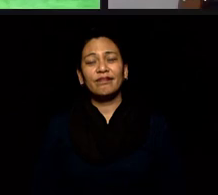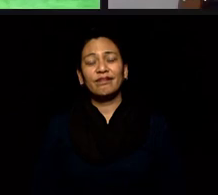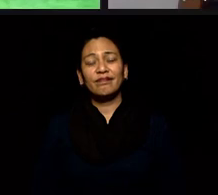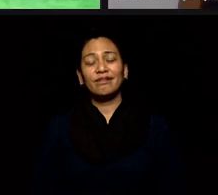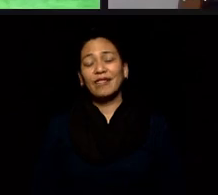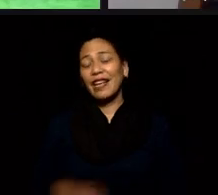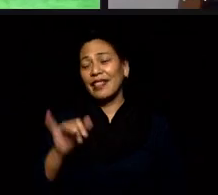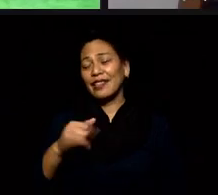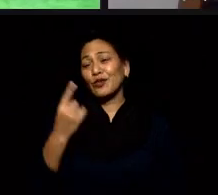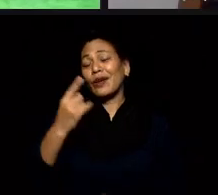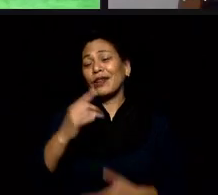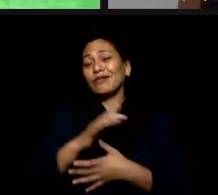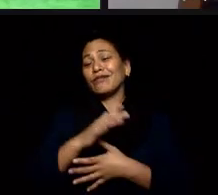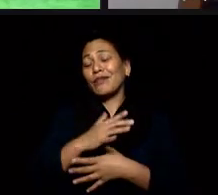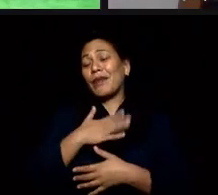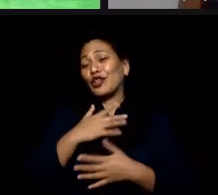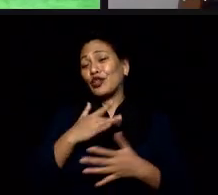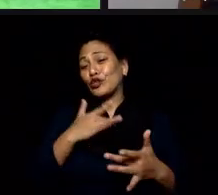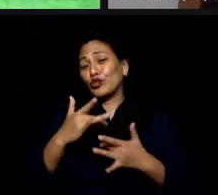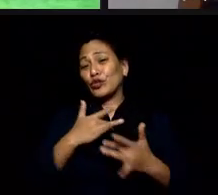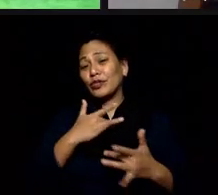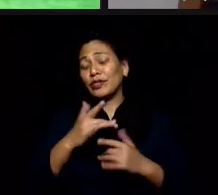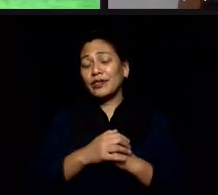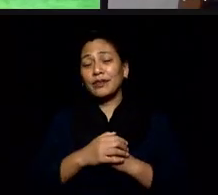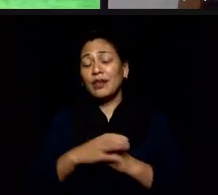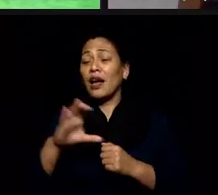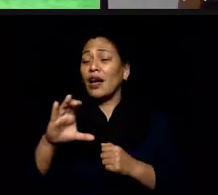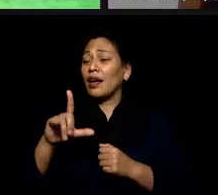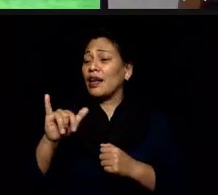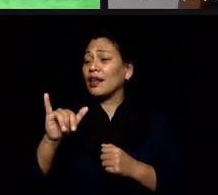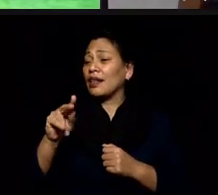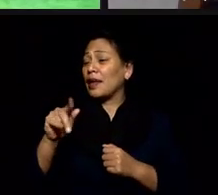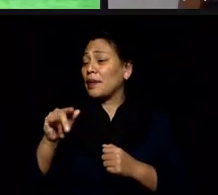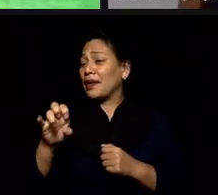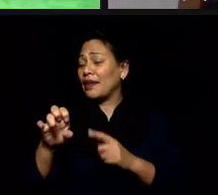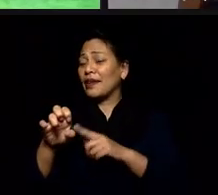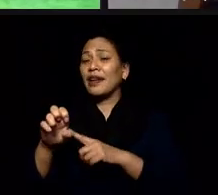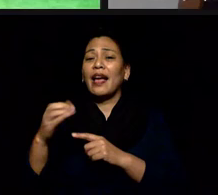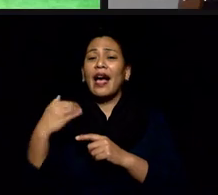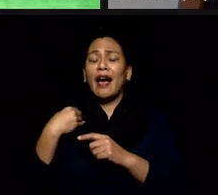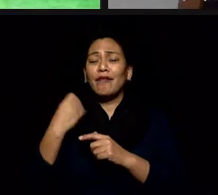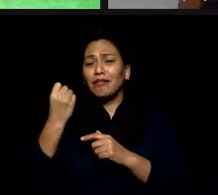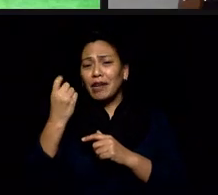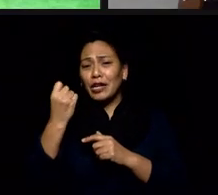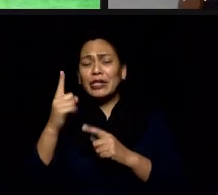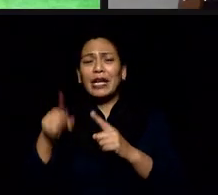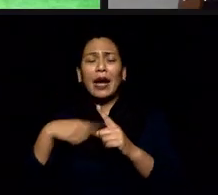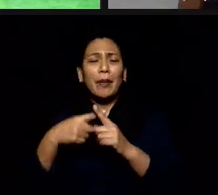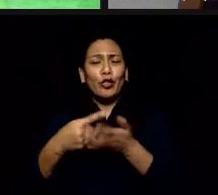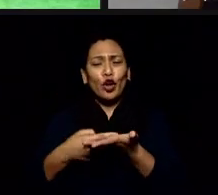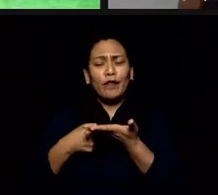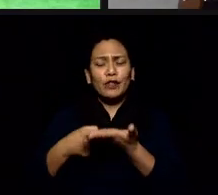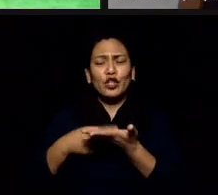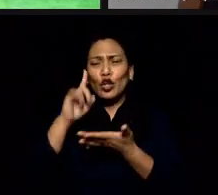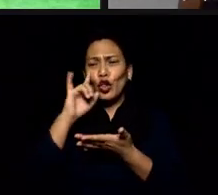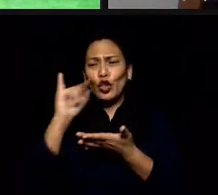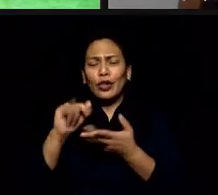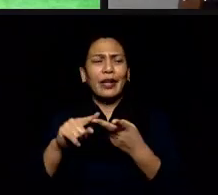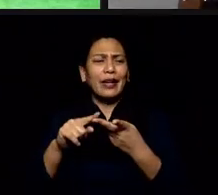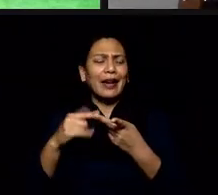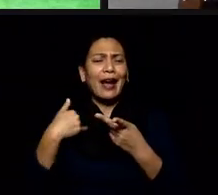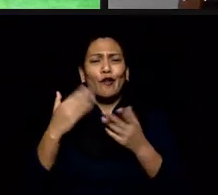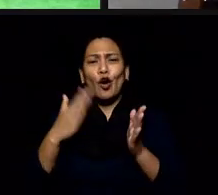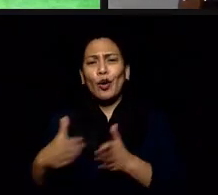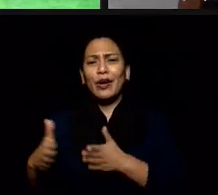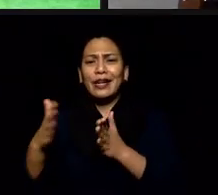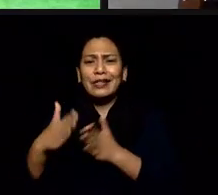that's one of my concerns, you know, with climate, at least there's an understanding of what the conversation is. There's organization, there's